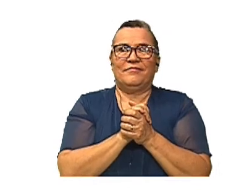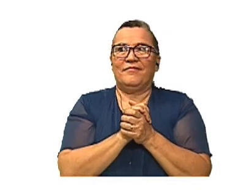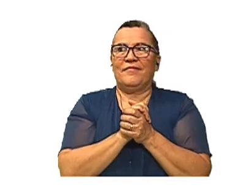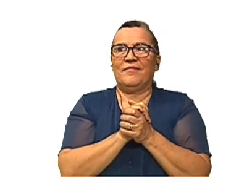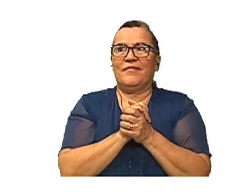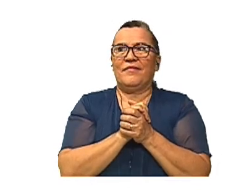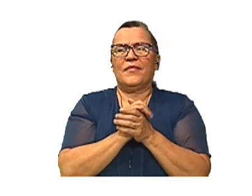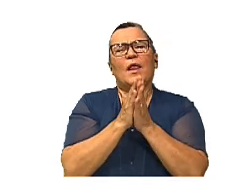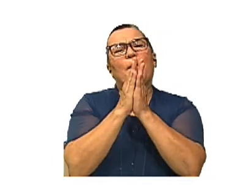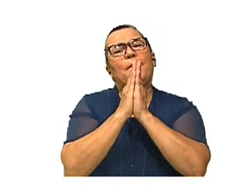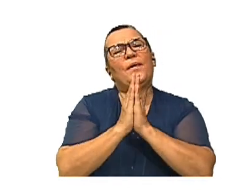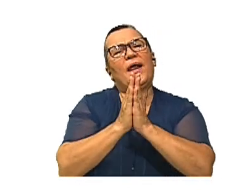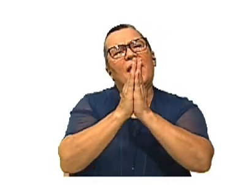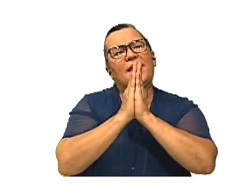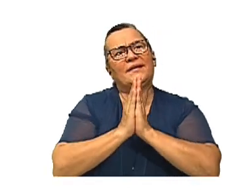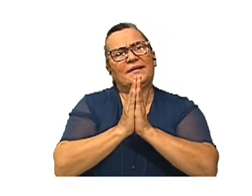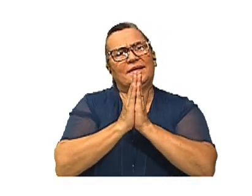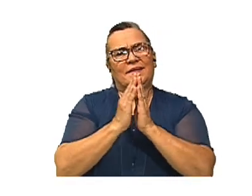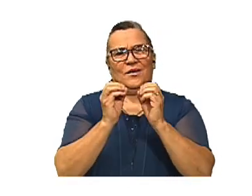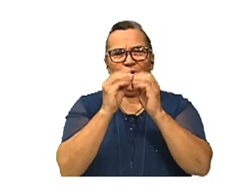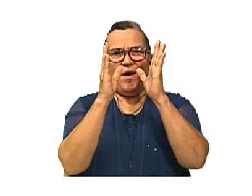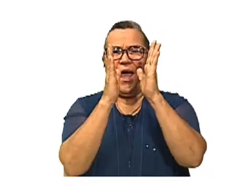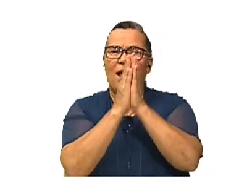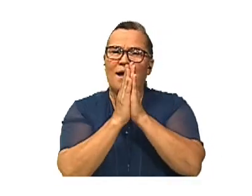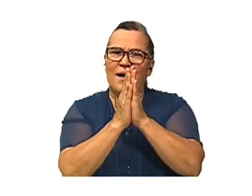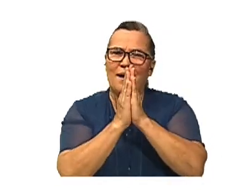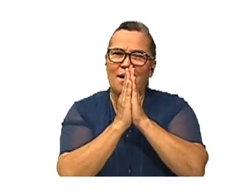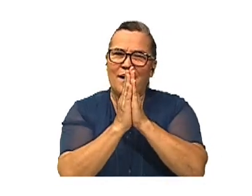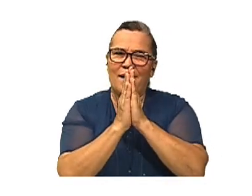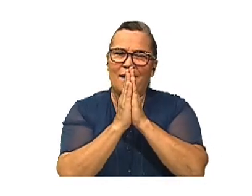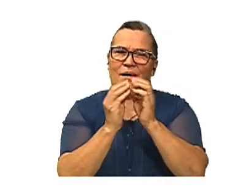Praise, when we want to ask for something.